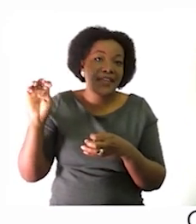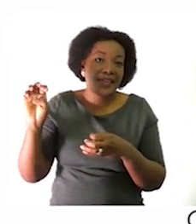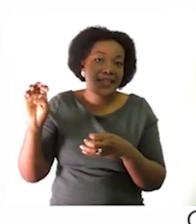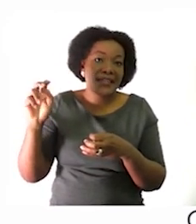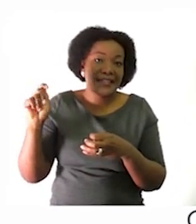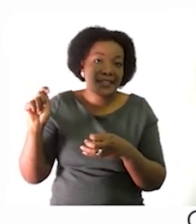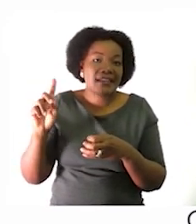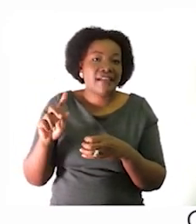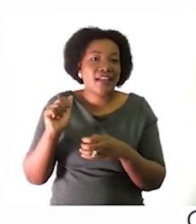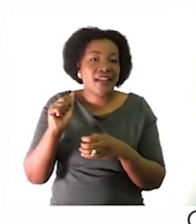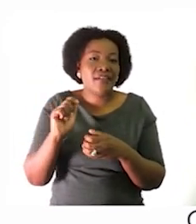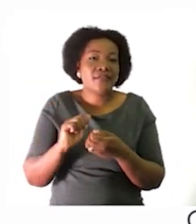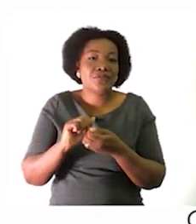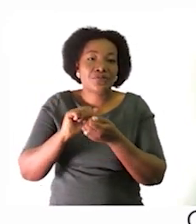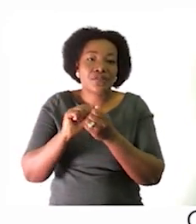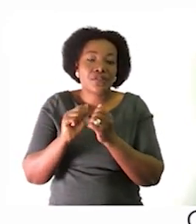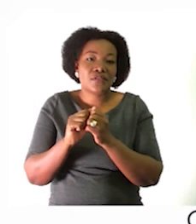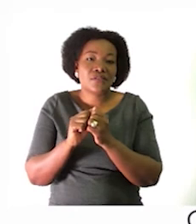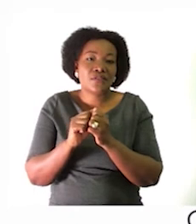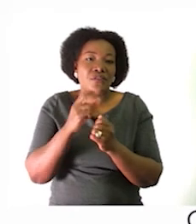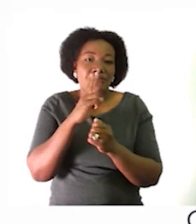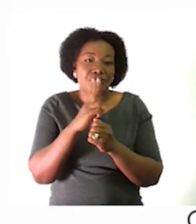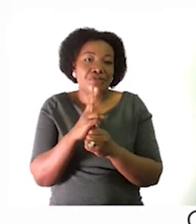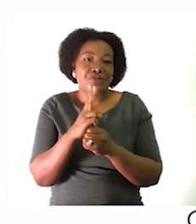Now, number A says you have